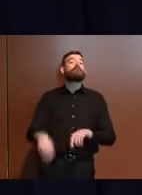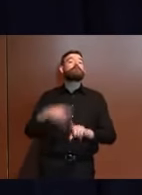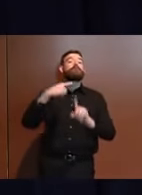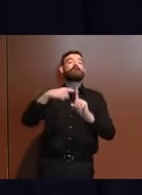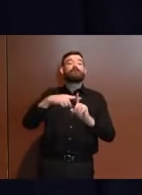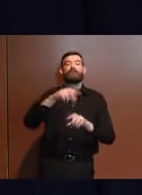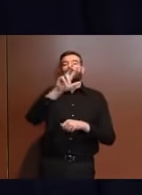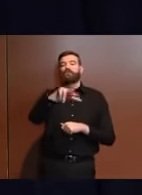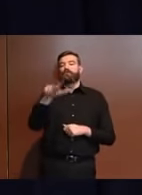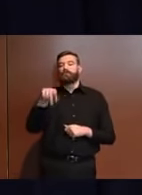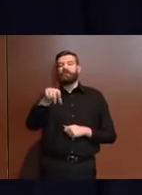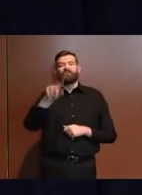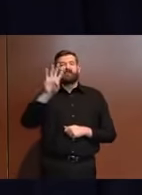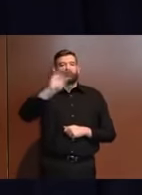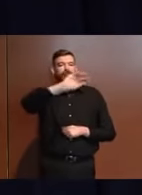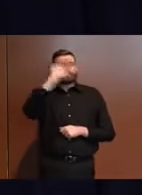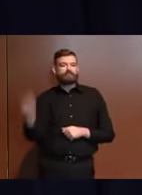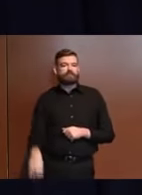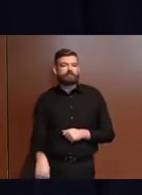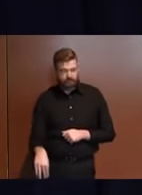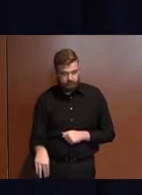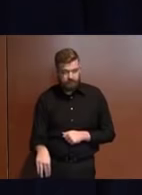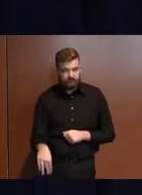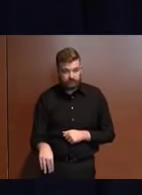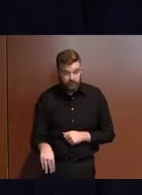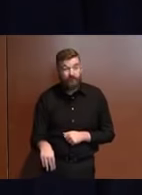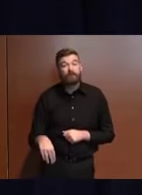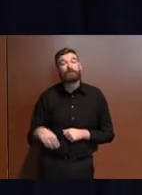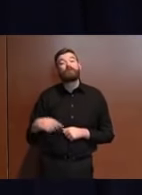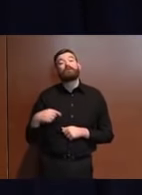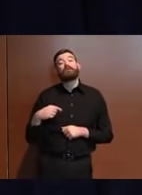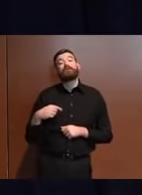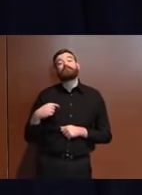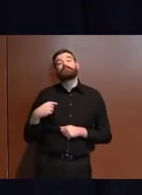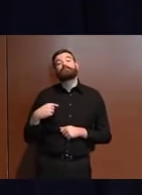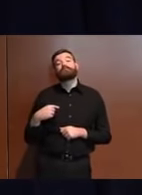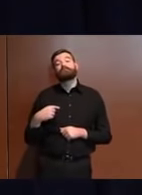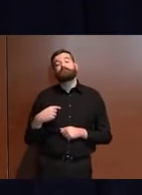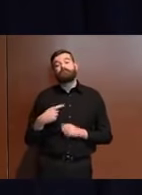33.4%. We also know that as of yesterday,